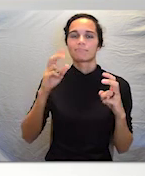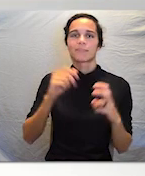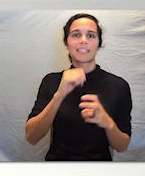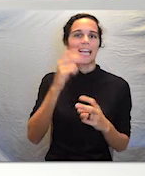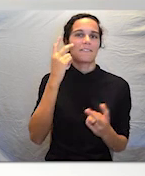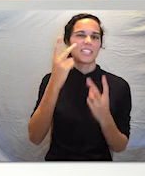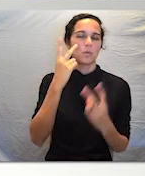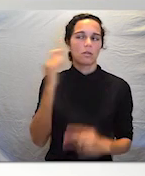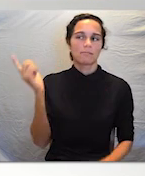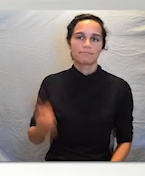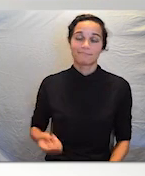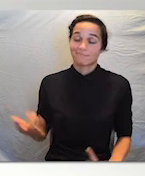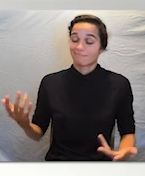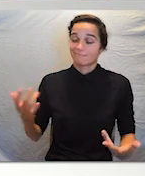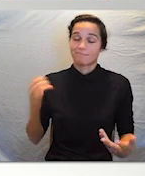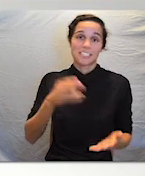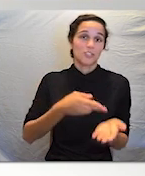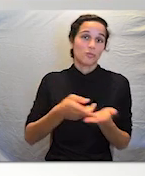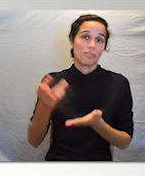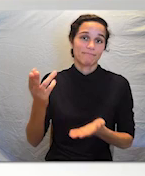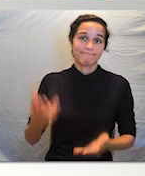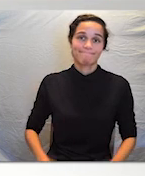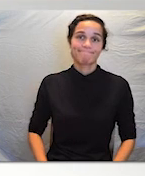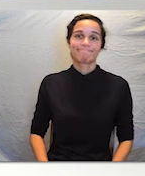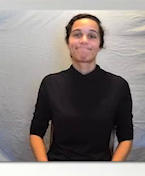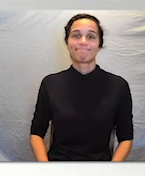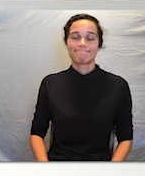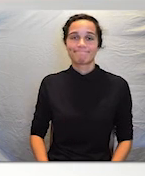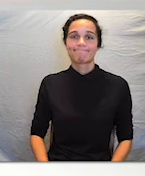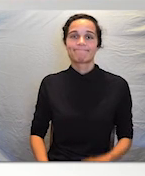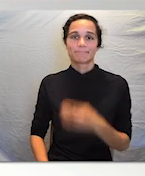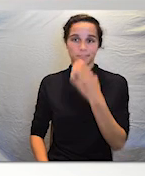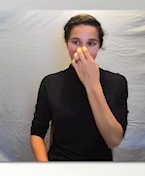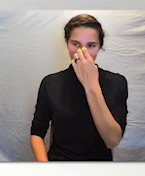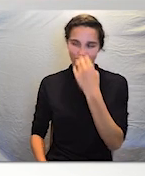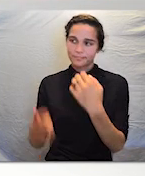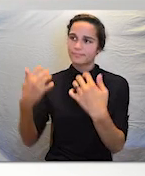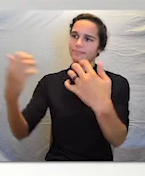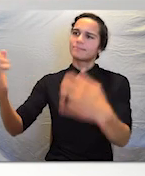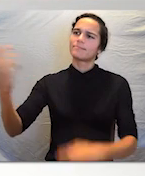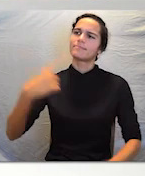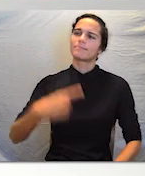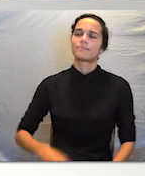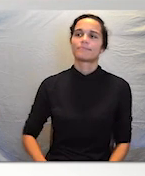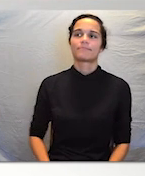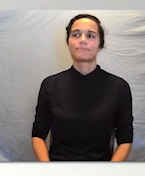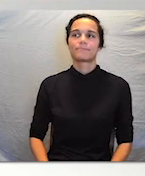That's just the way it is. Now, my daughter is 16 years old.